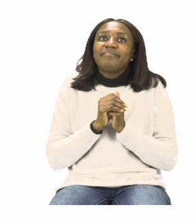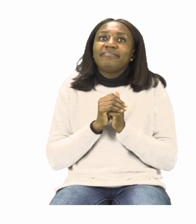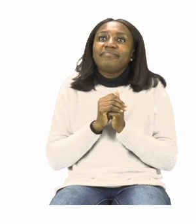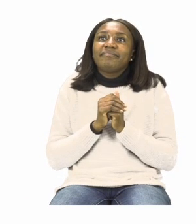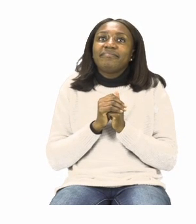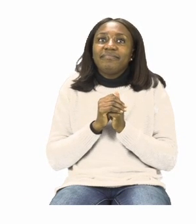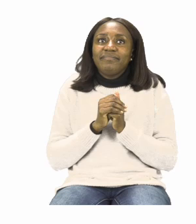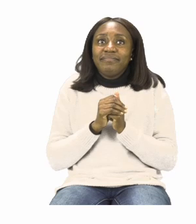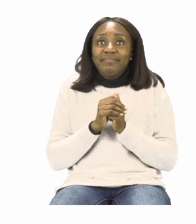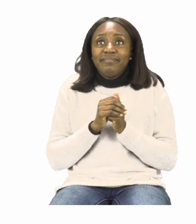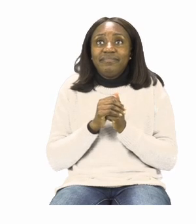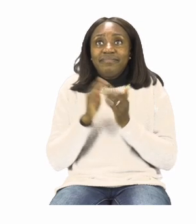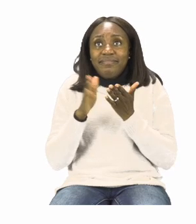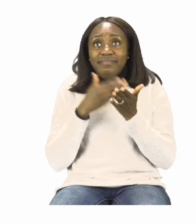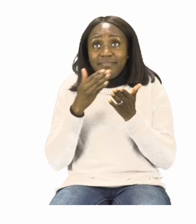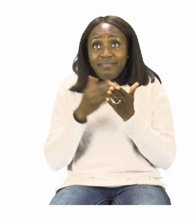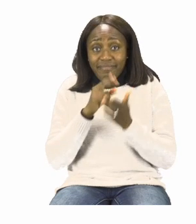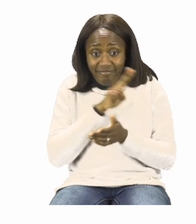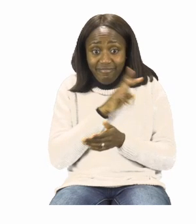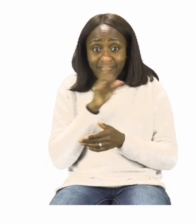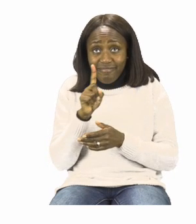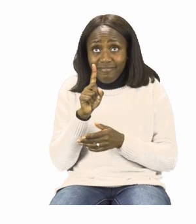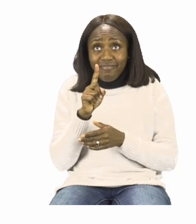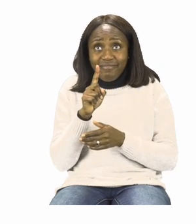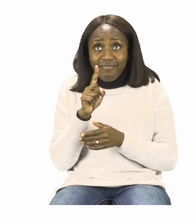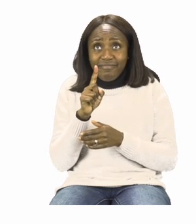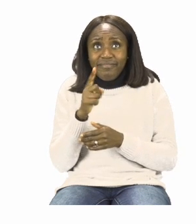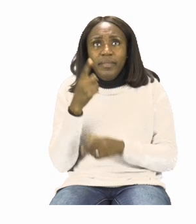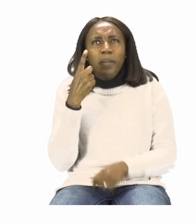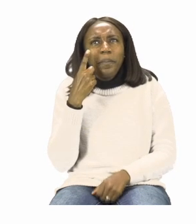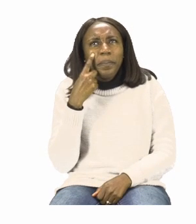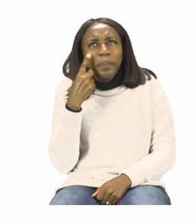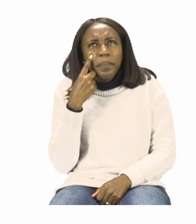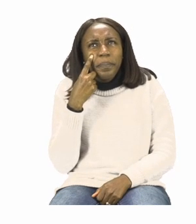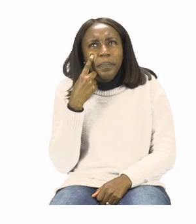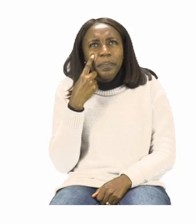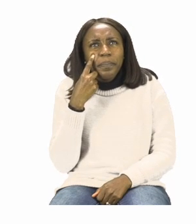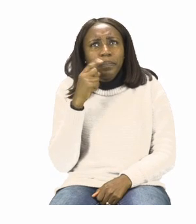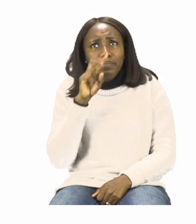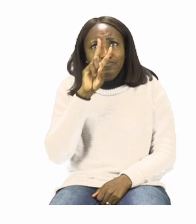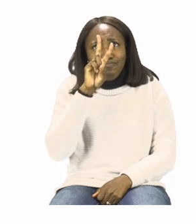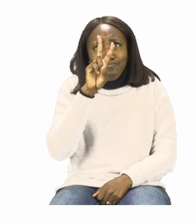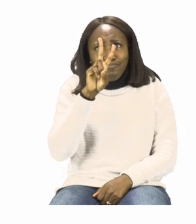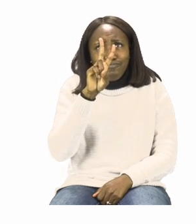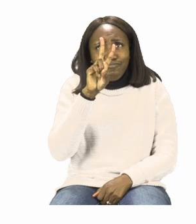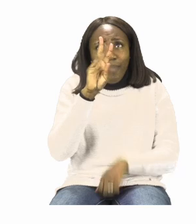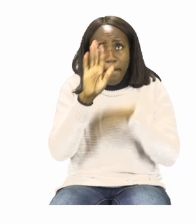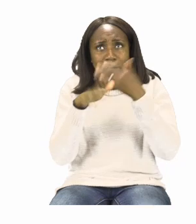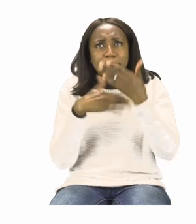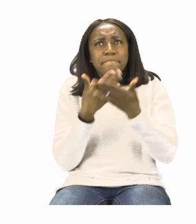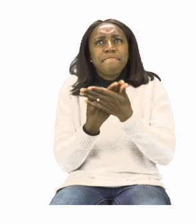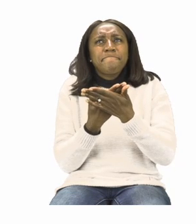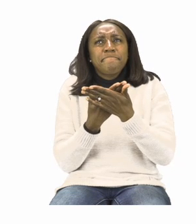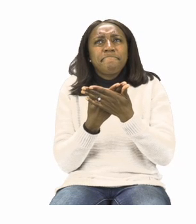On page 21, you will see two pictures.